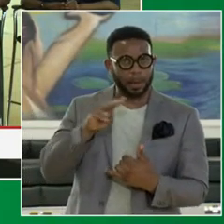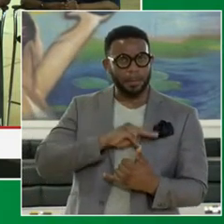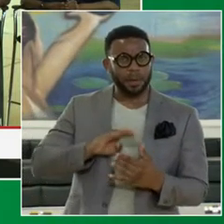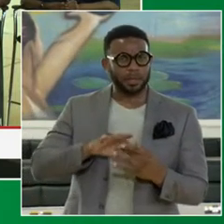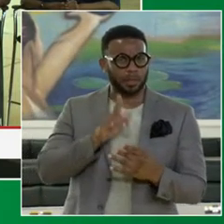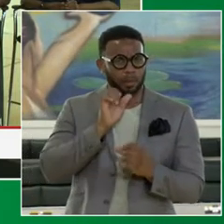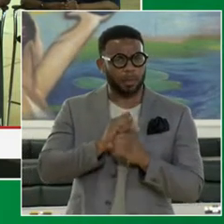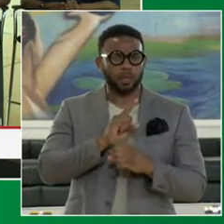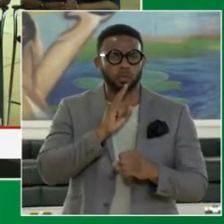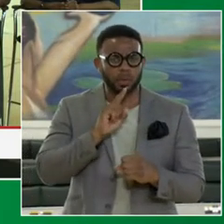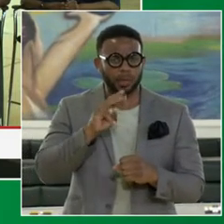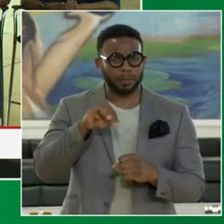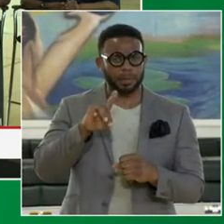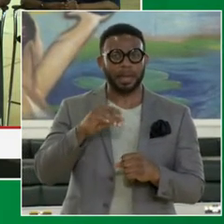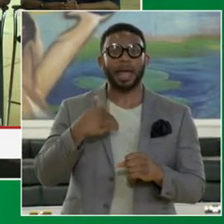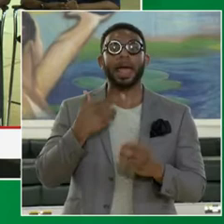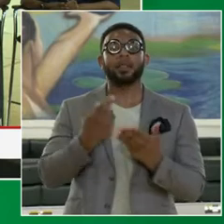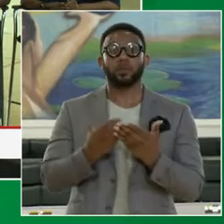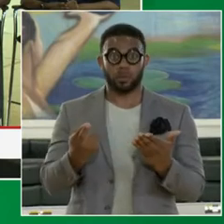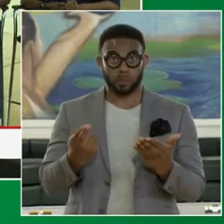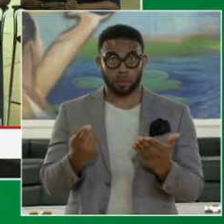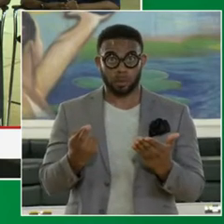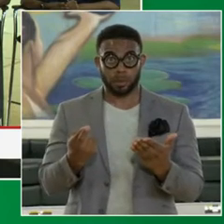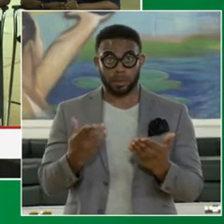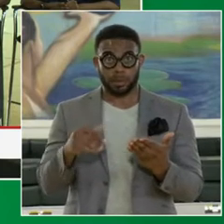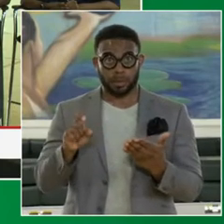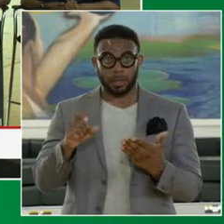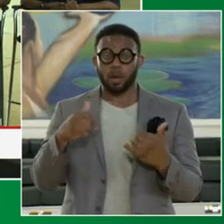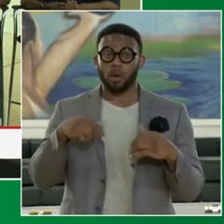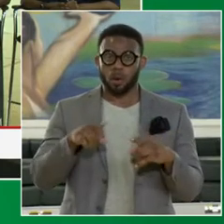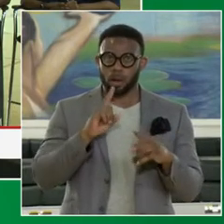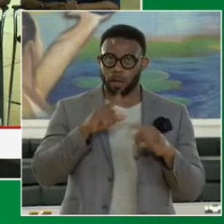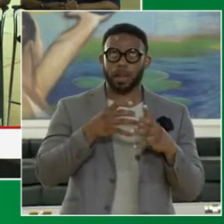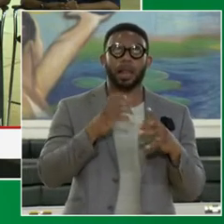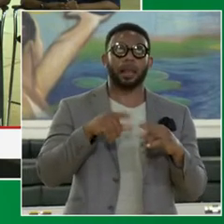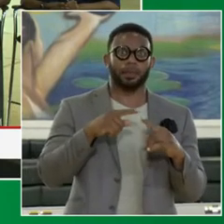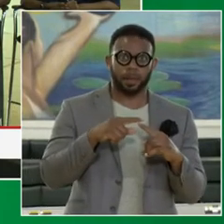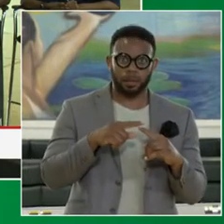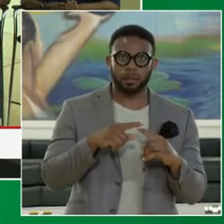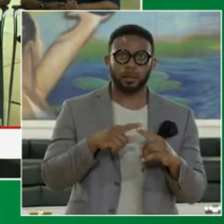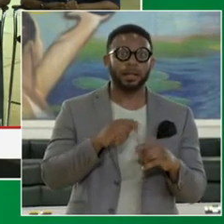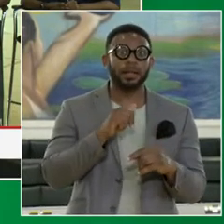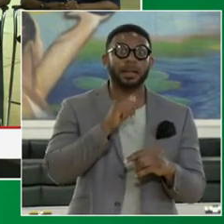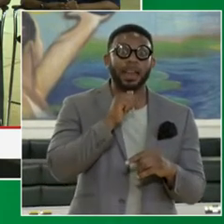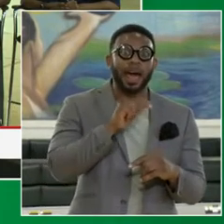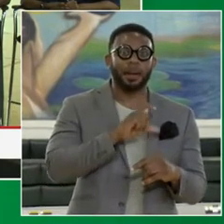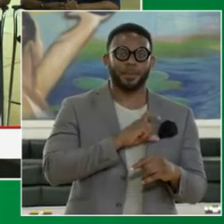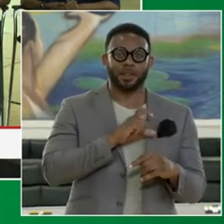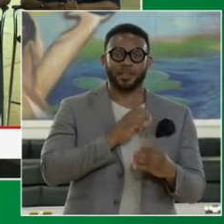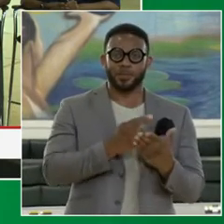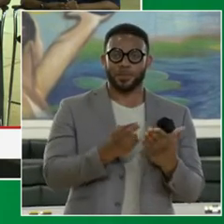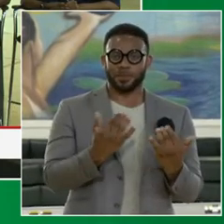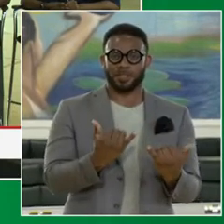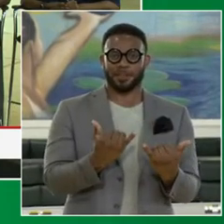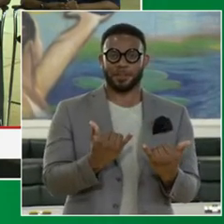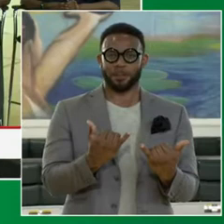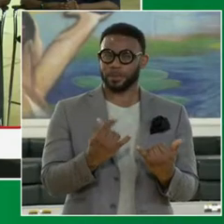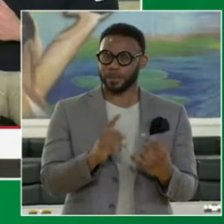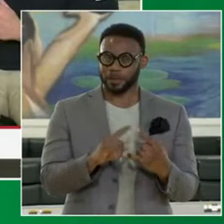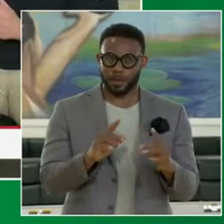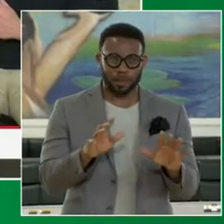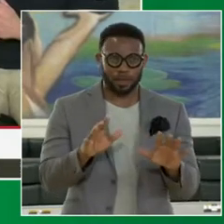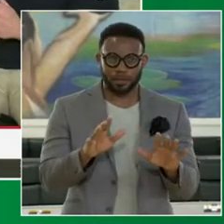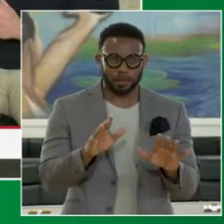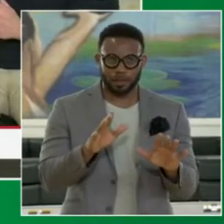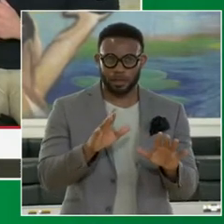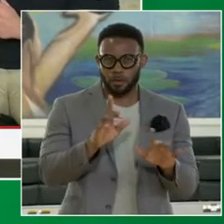that she's going to make sure that MPD has the resources it needs. Well, we're going to talk a lot about the non-police resources today. But just